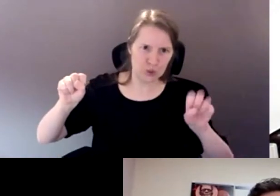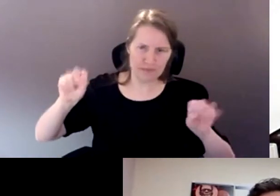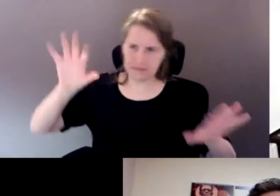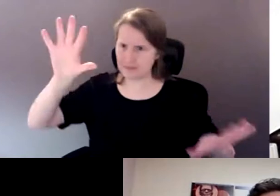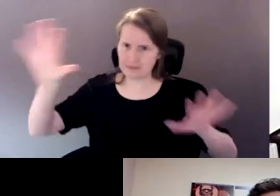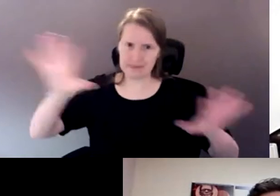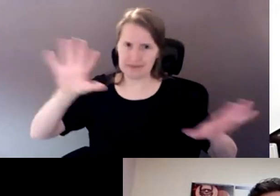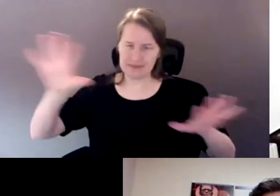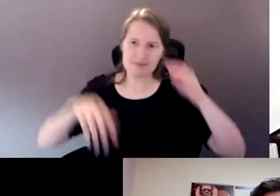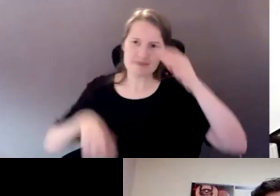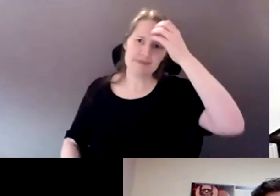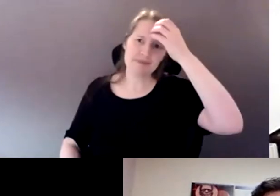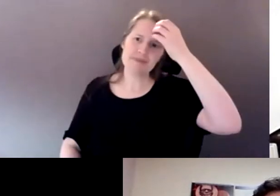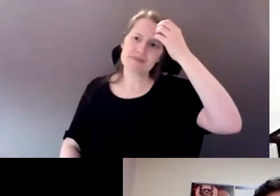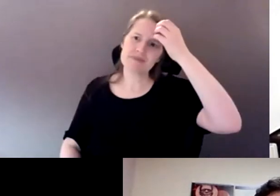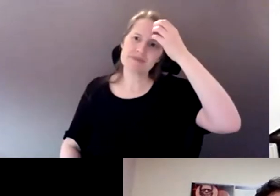Lefkowitz